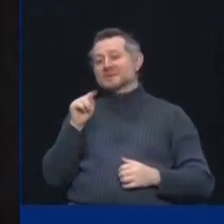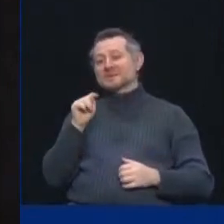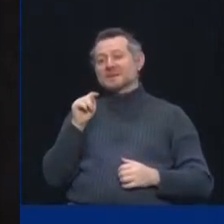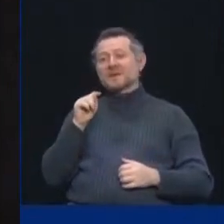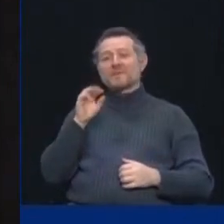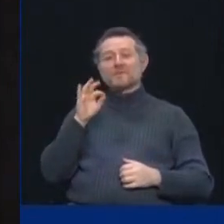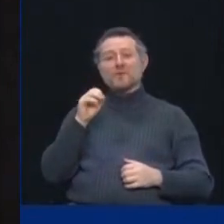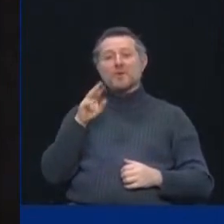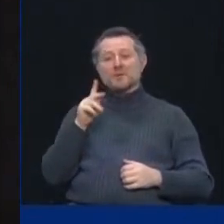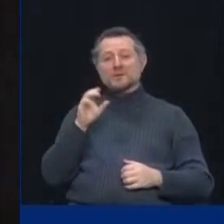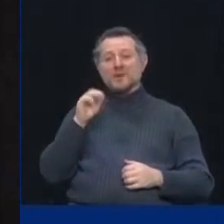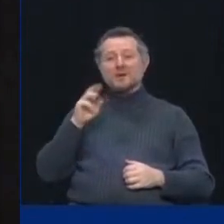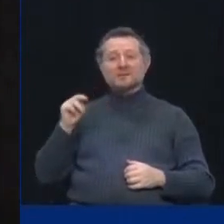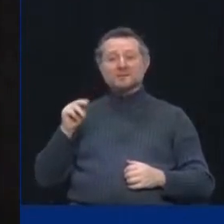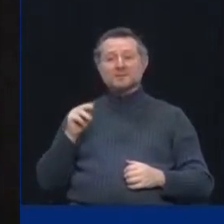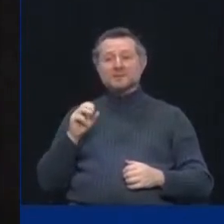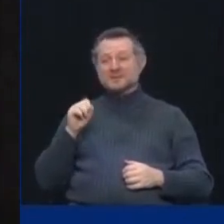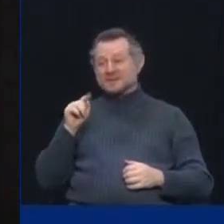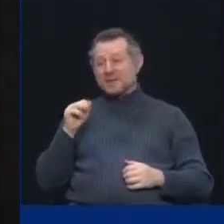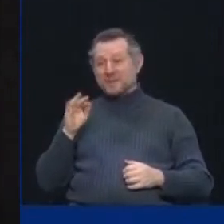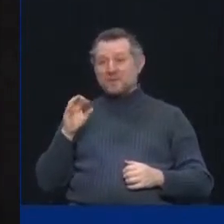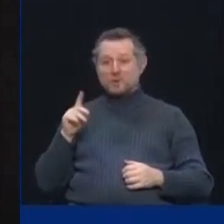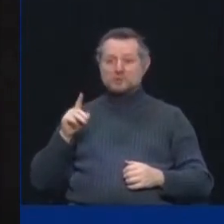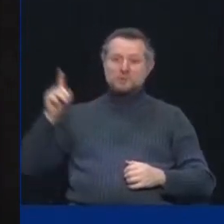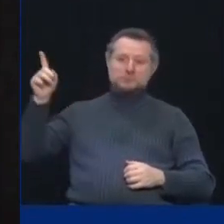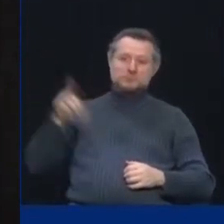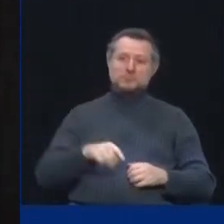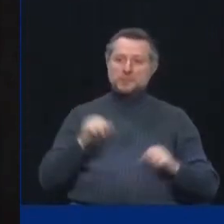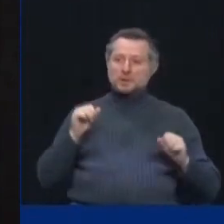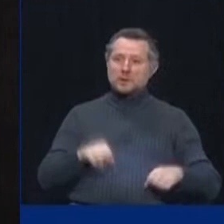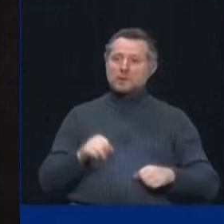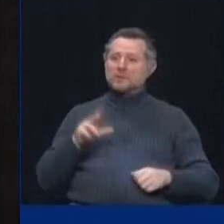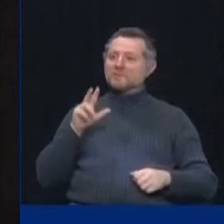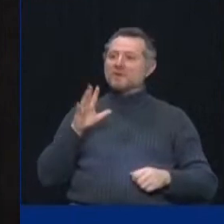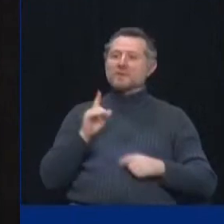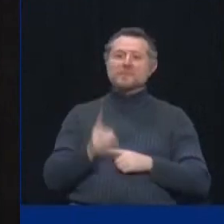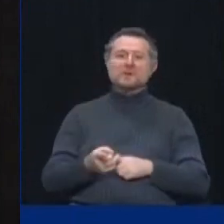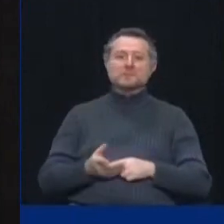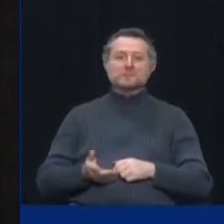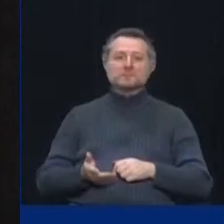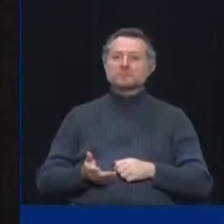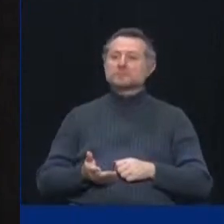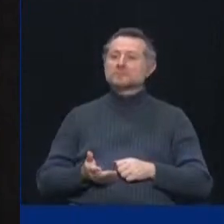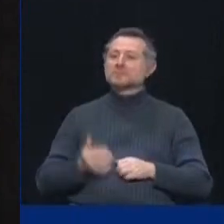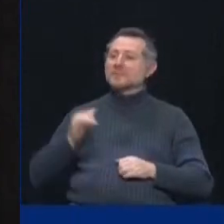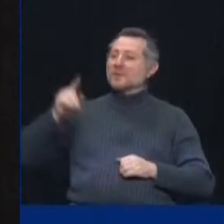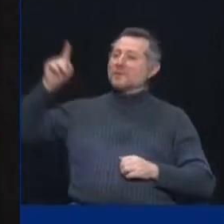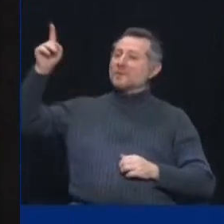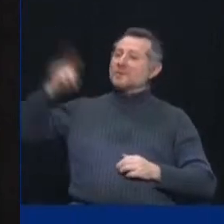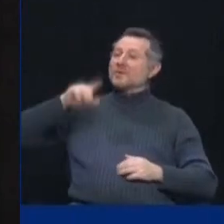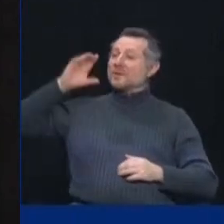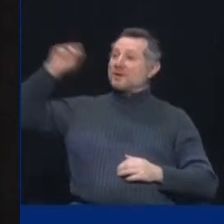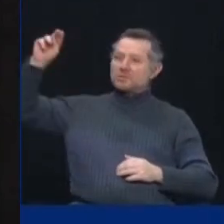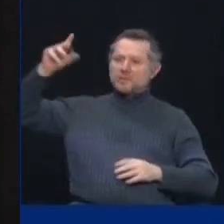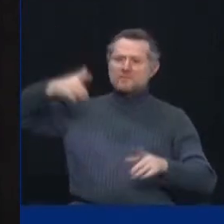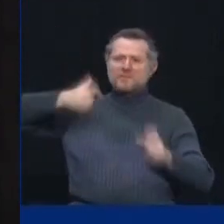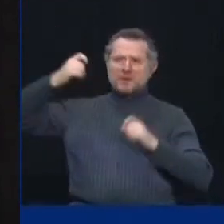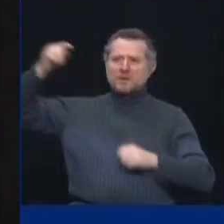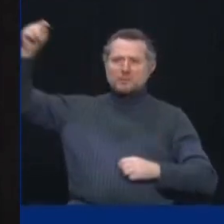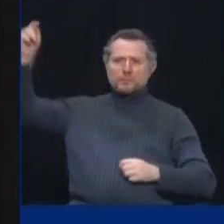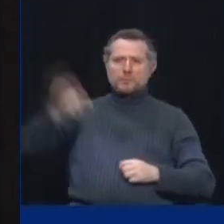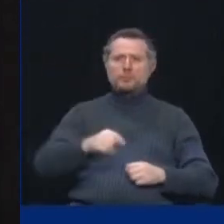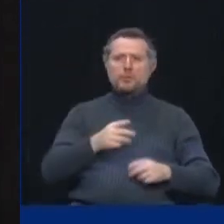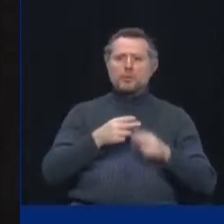minutes. And people from Stamford and from Connecticut can now come and visit us regularly here in the Boogie Down